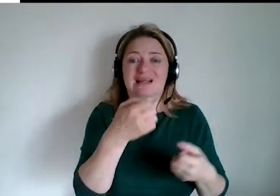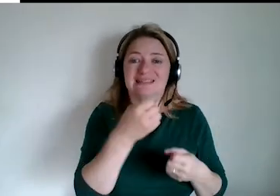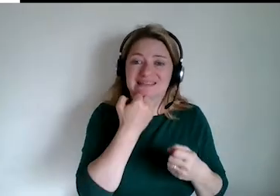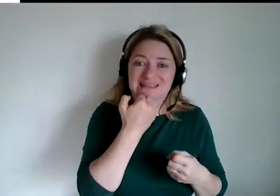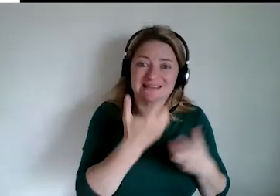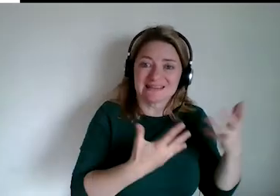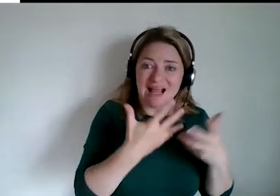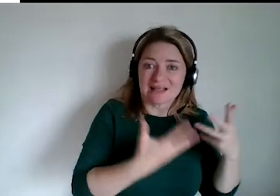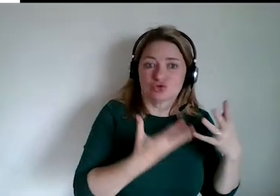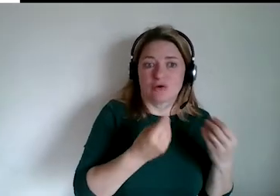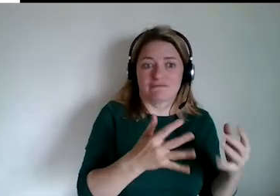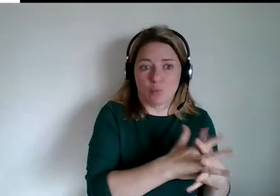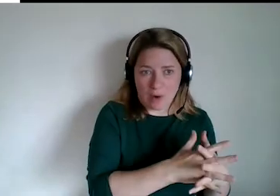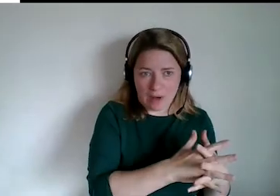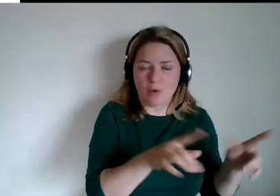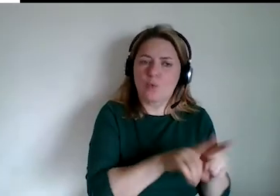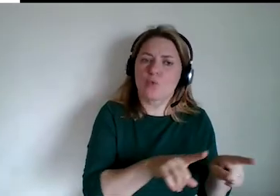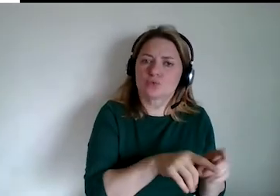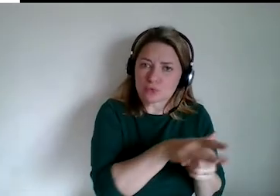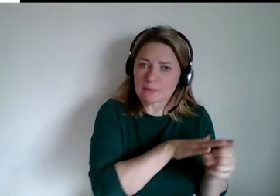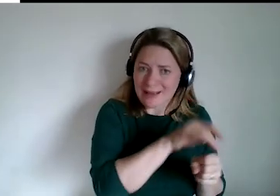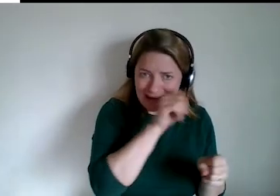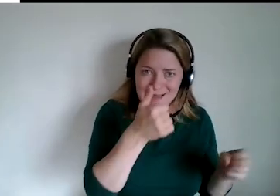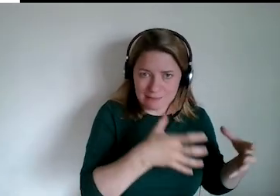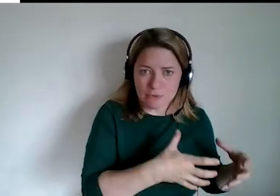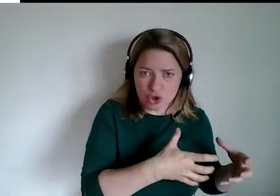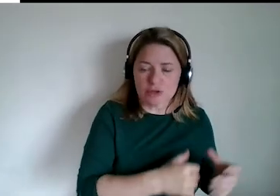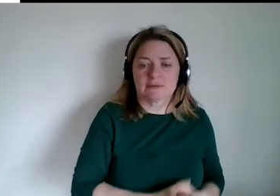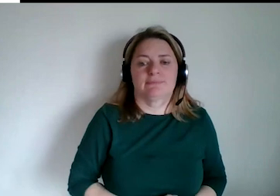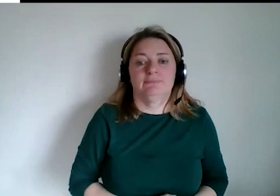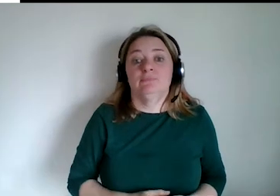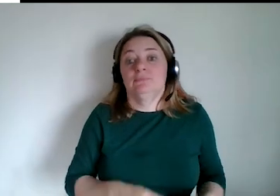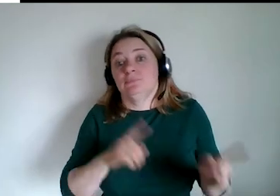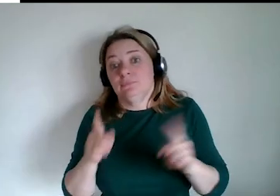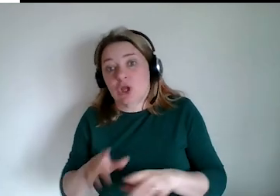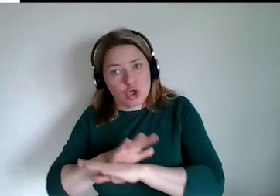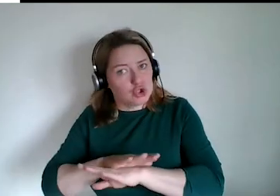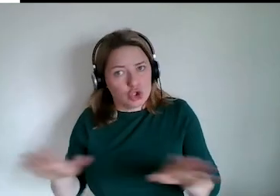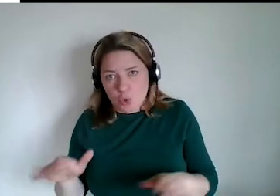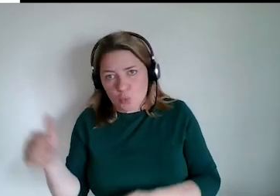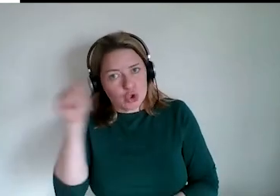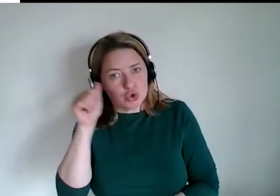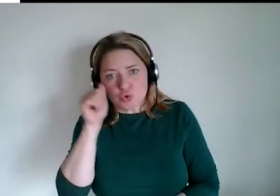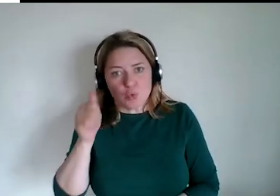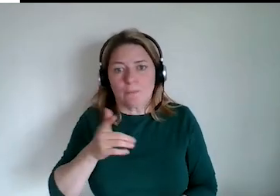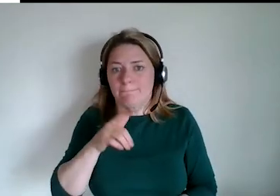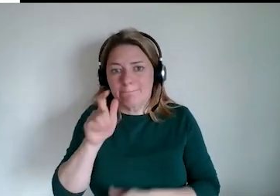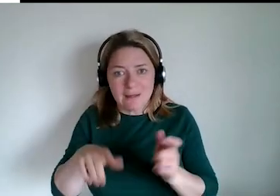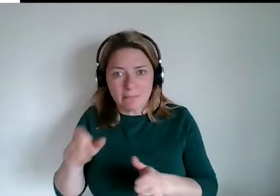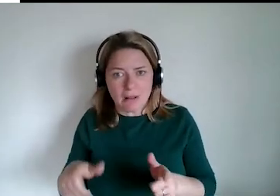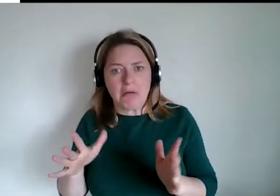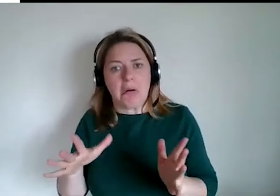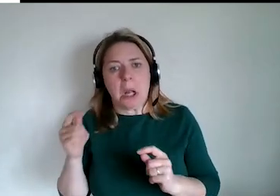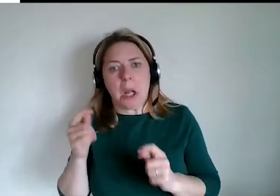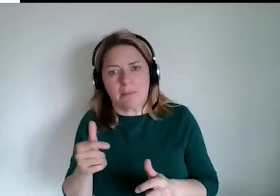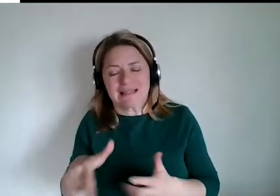how to interpret the results and make decisions about the data. Don't assume that limited experience in stats, for example, basic SPSS